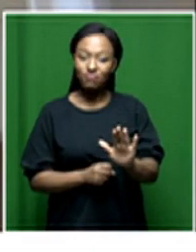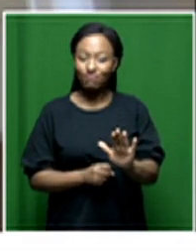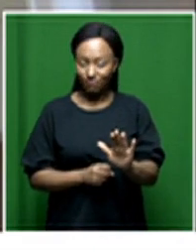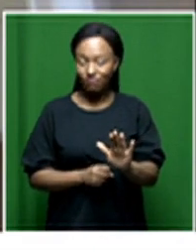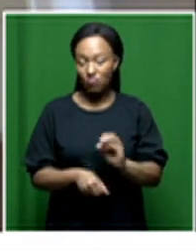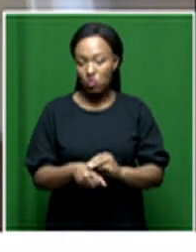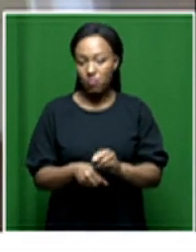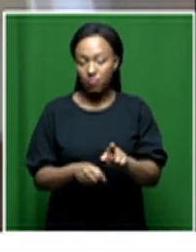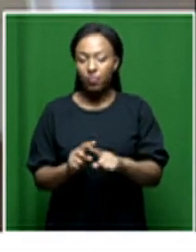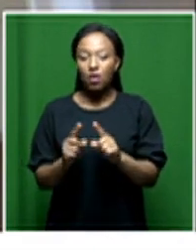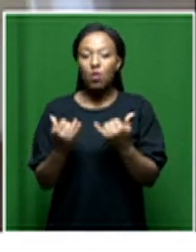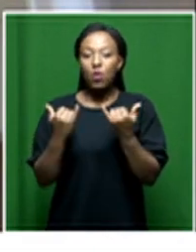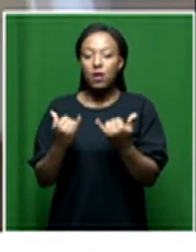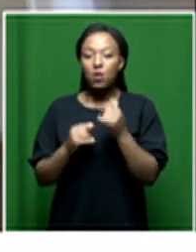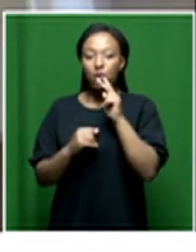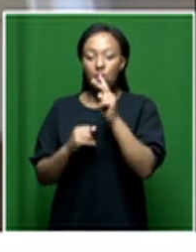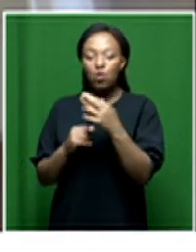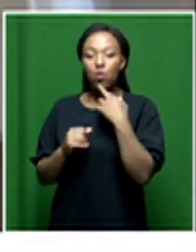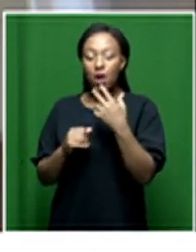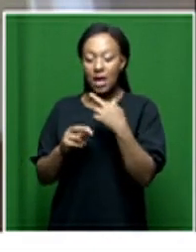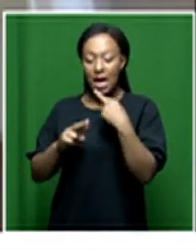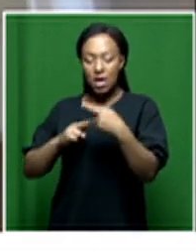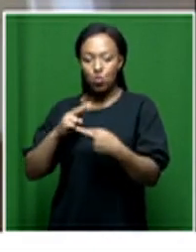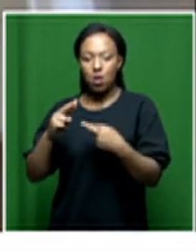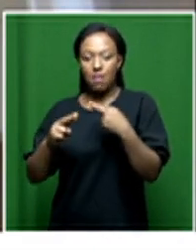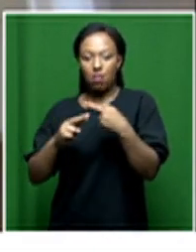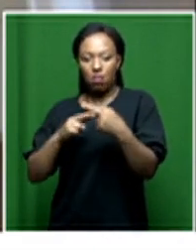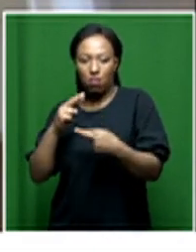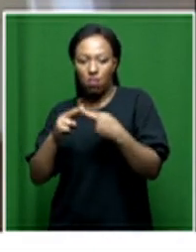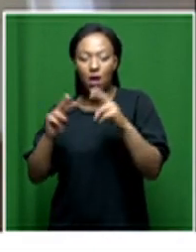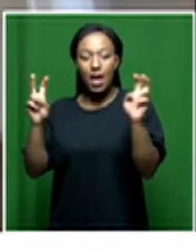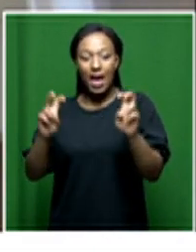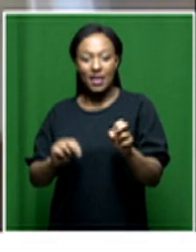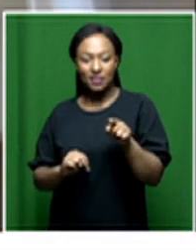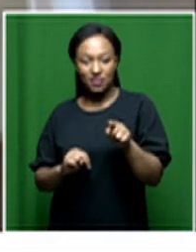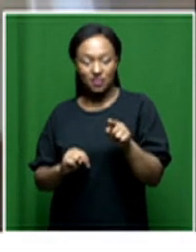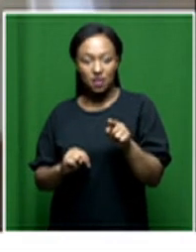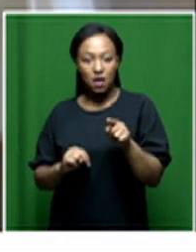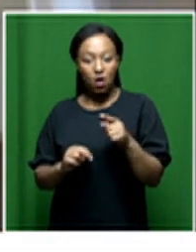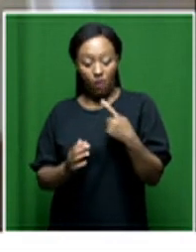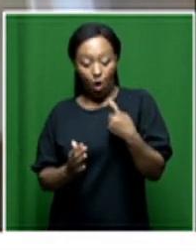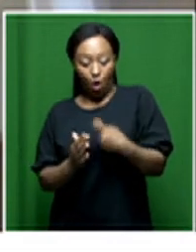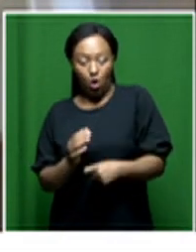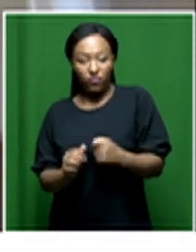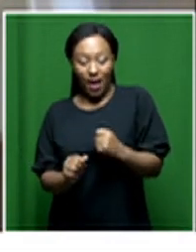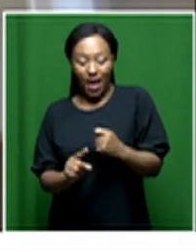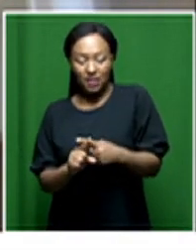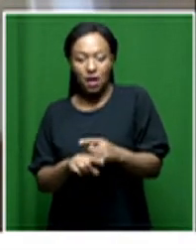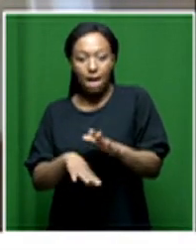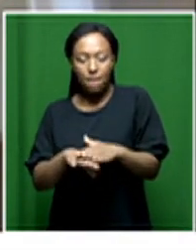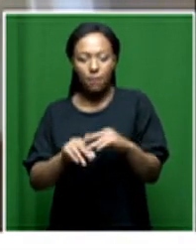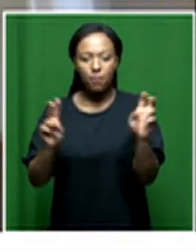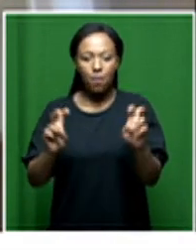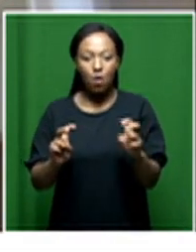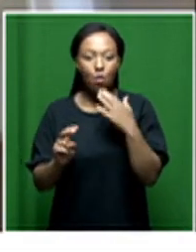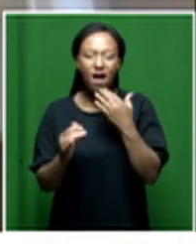interesting things is that when you're looking at renewable energy, the marginal cost of producing extra renewable energy is